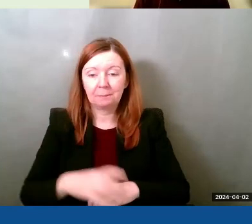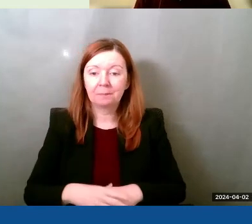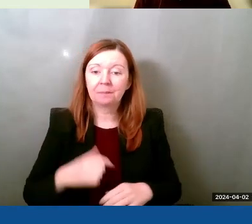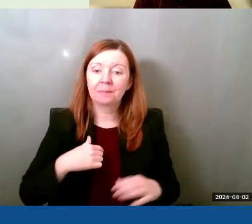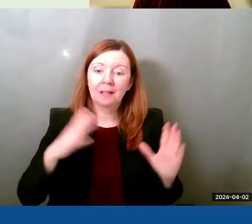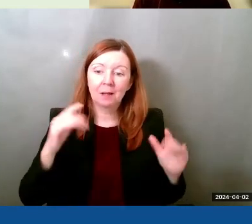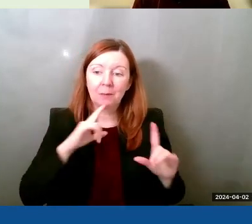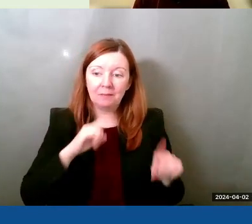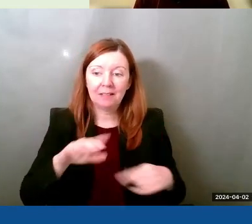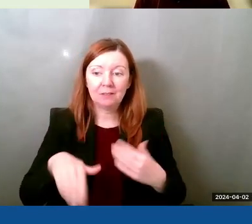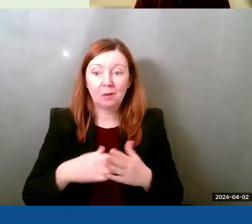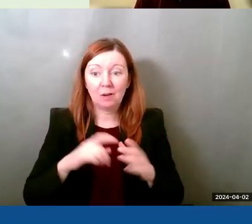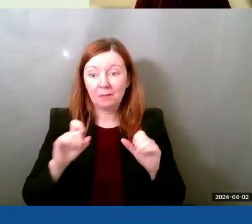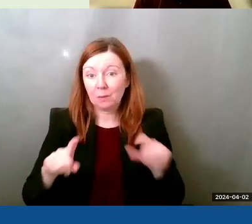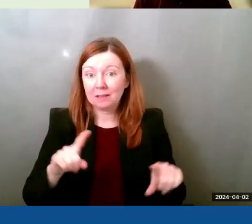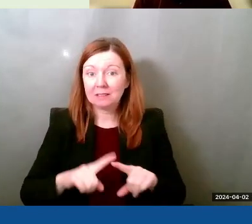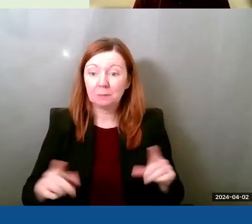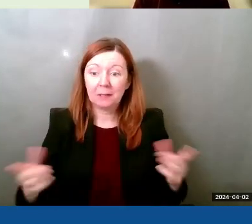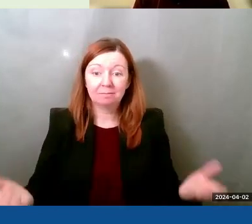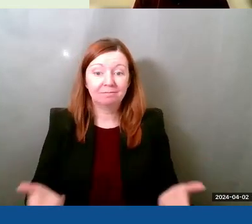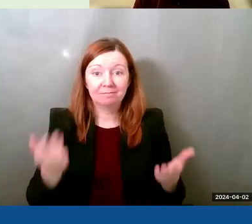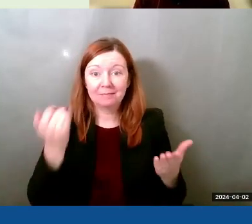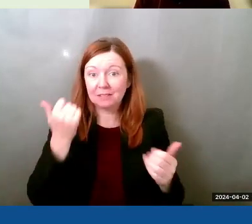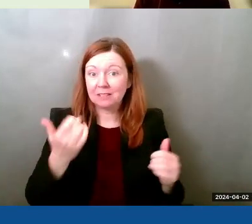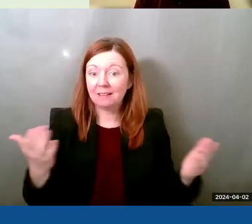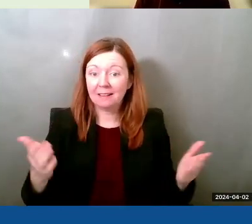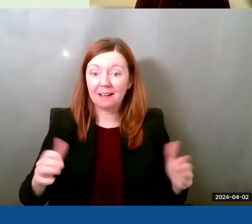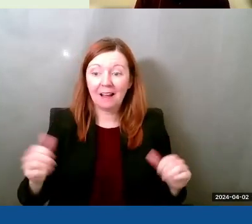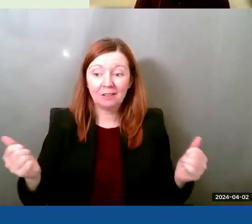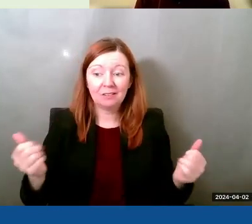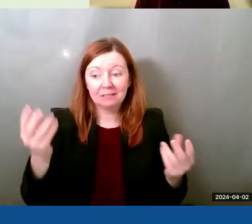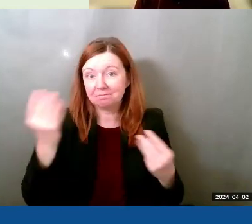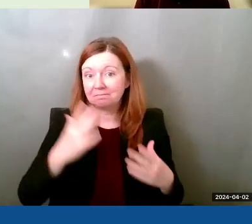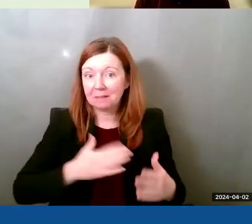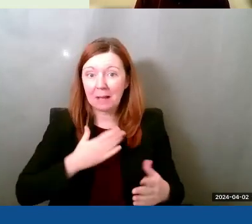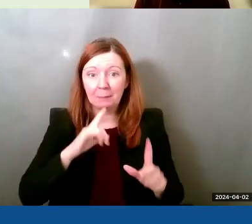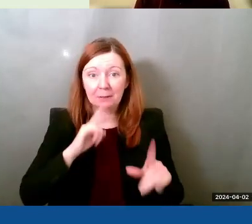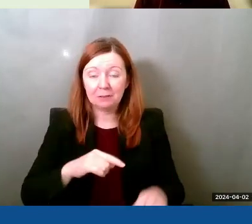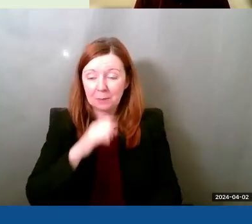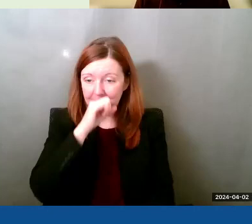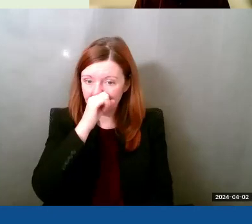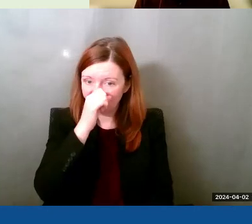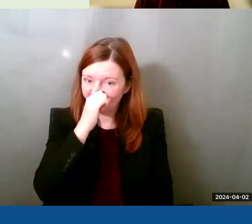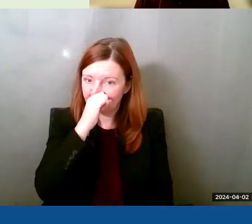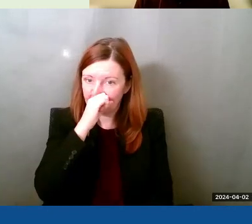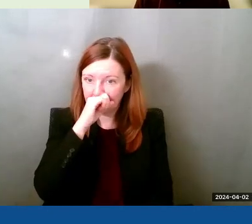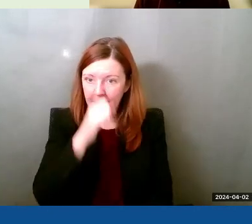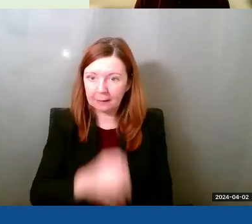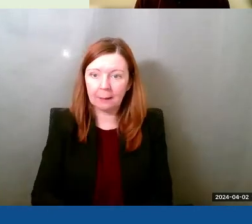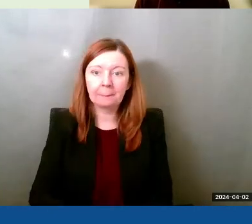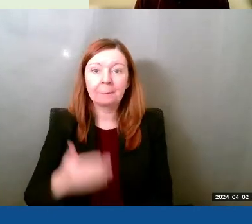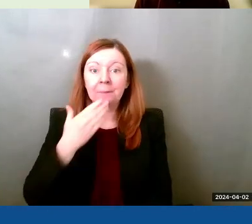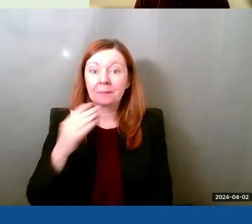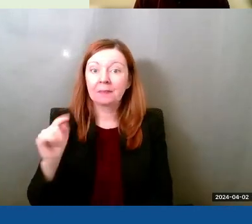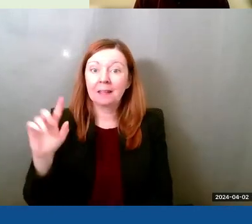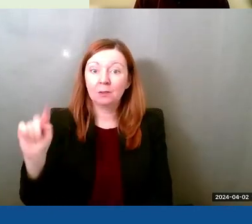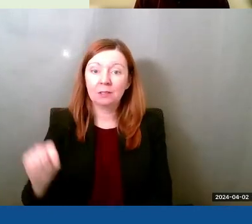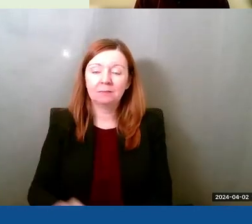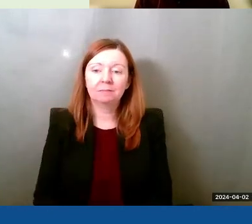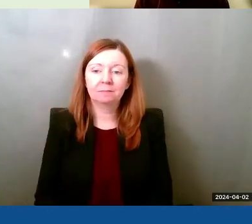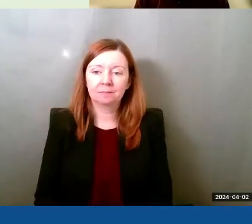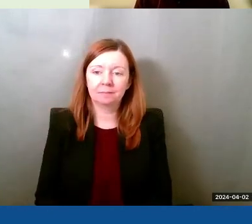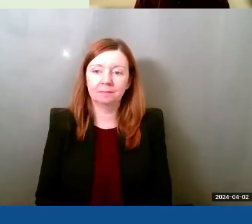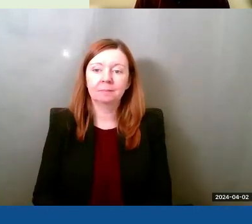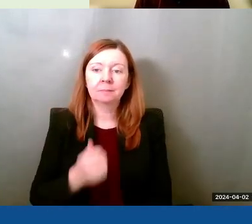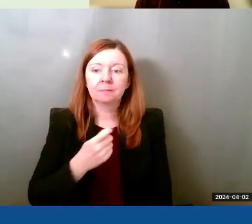I've answered all the questions, but if there's anything they also need to speak to, I'm happy to do that now. Thanks, Trent. There